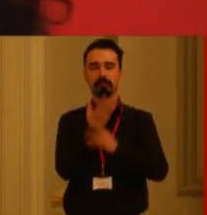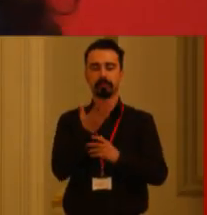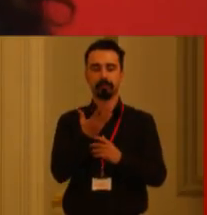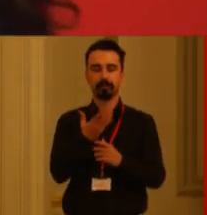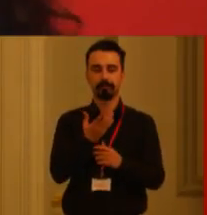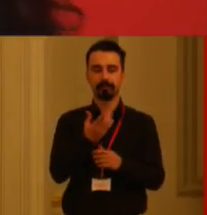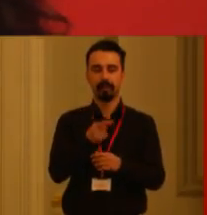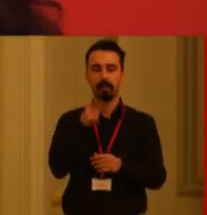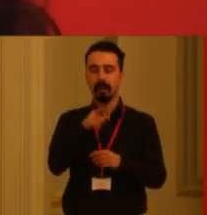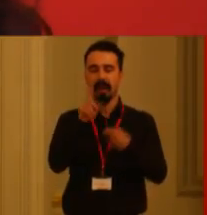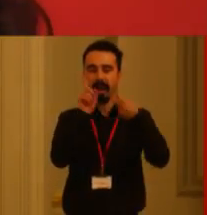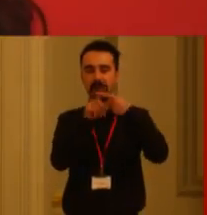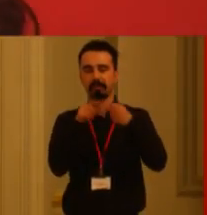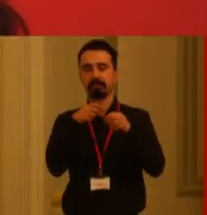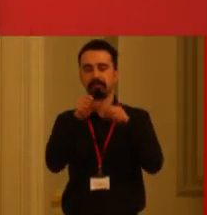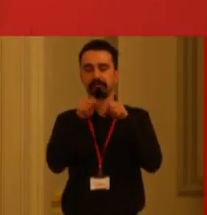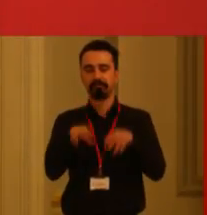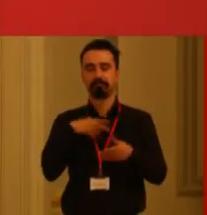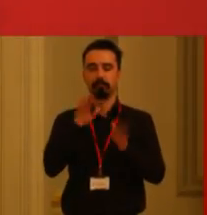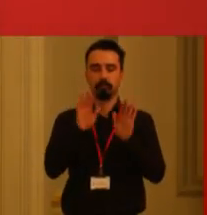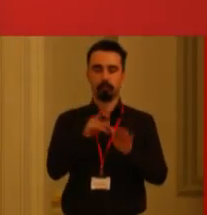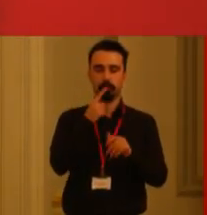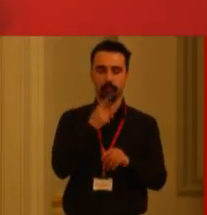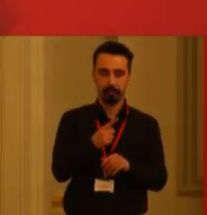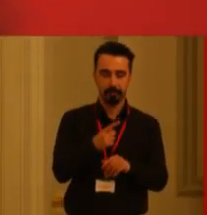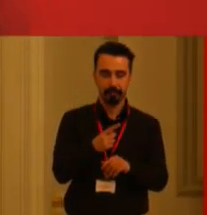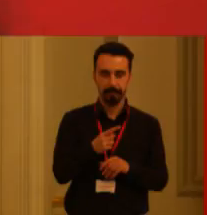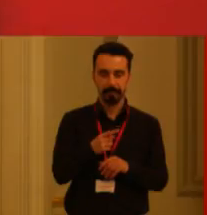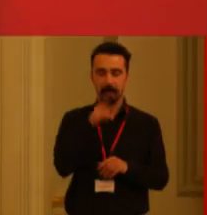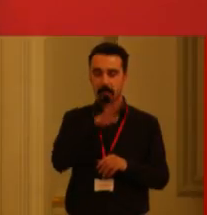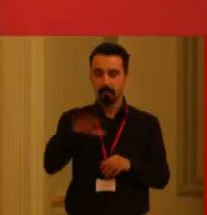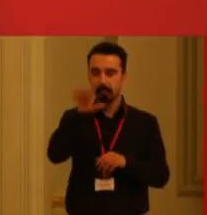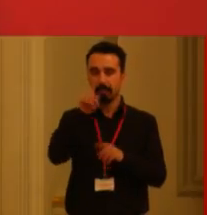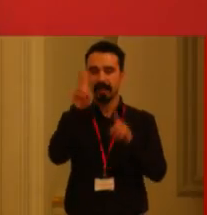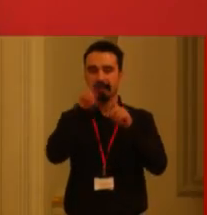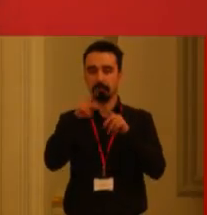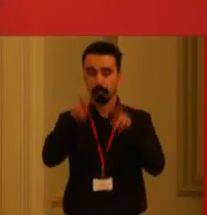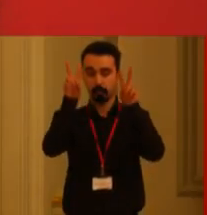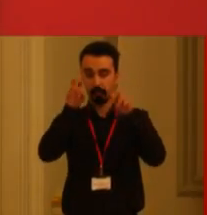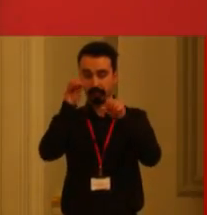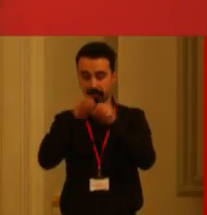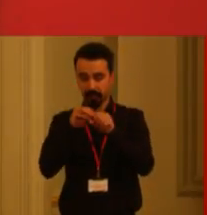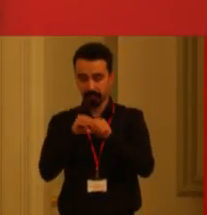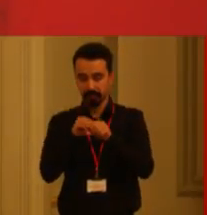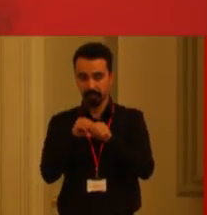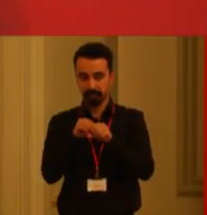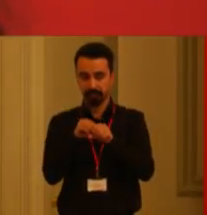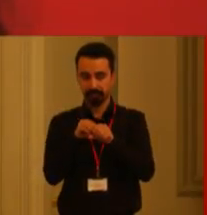standing against the current system. So it's an active, apolitical stance. So when we think